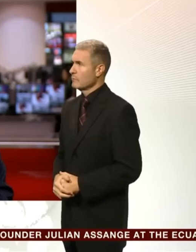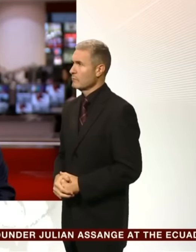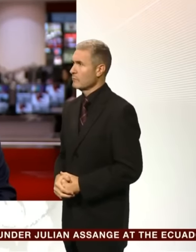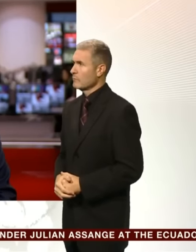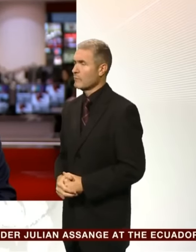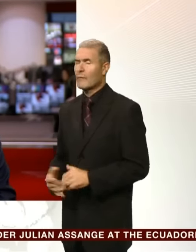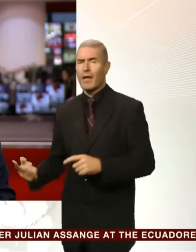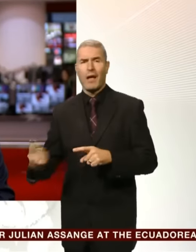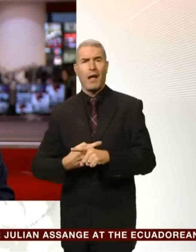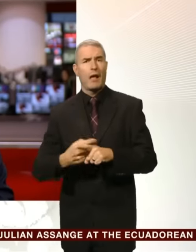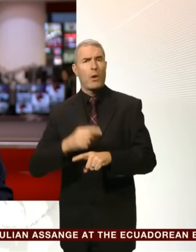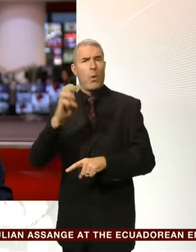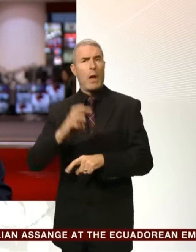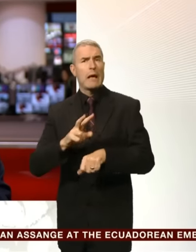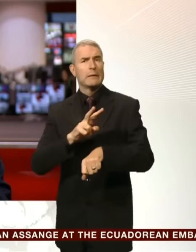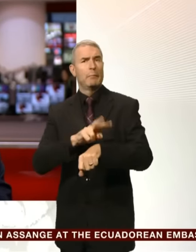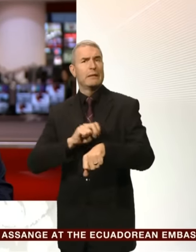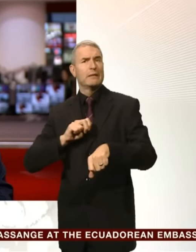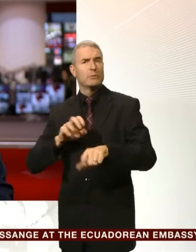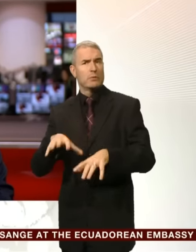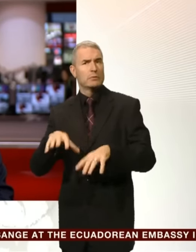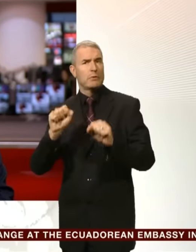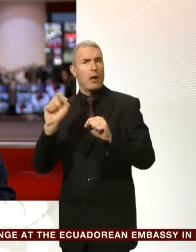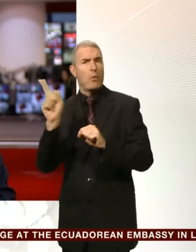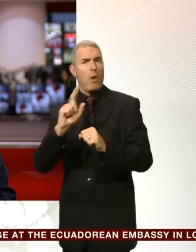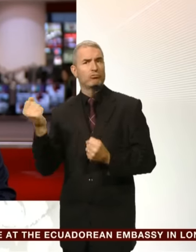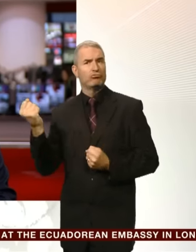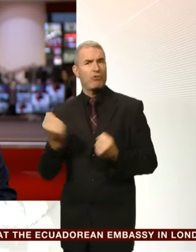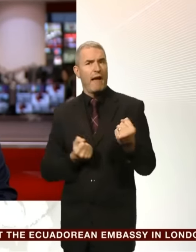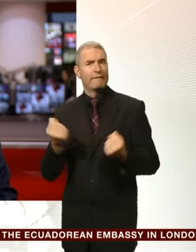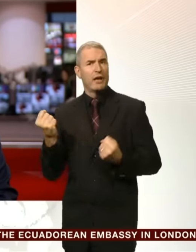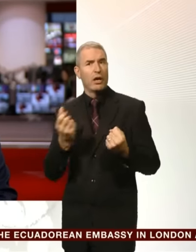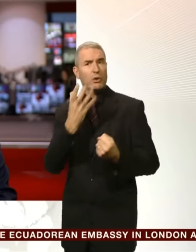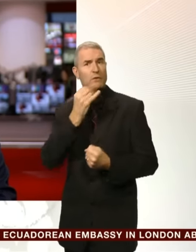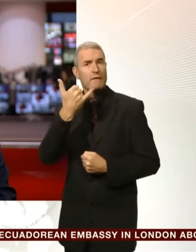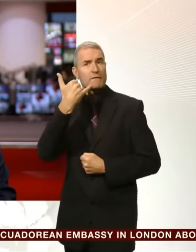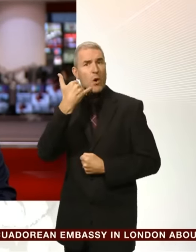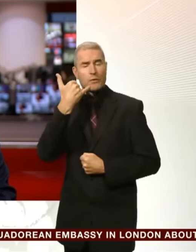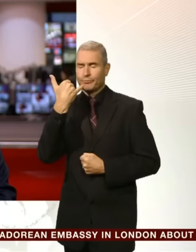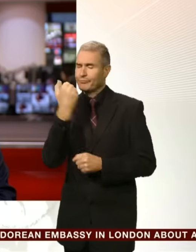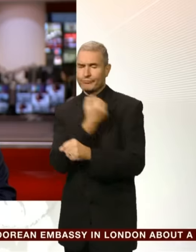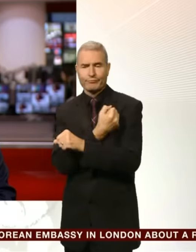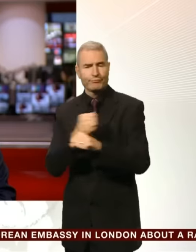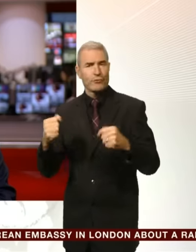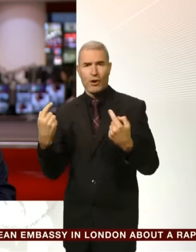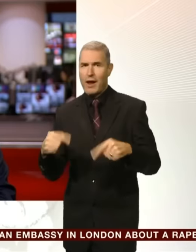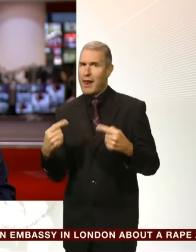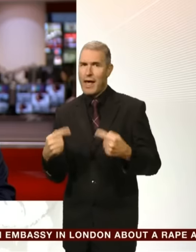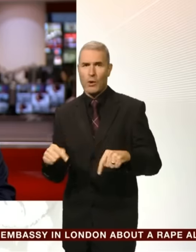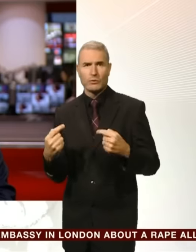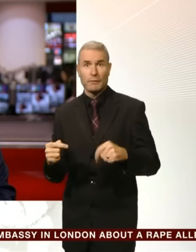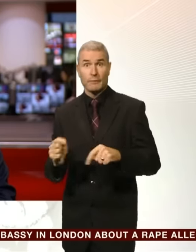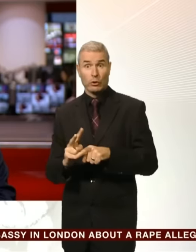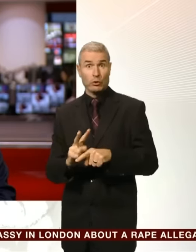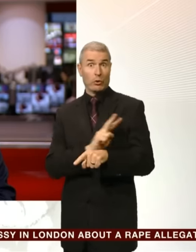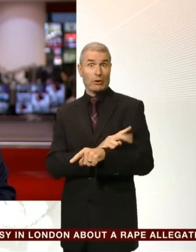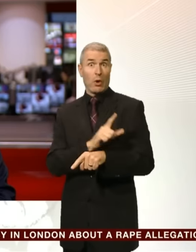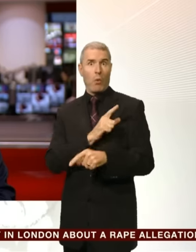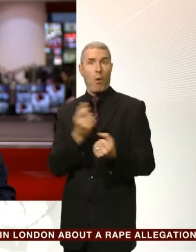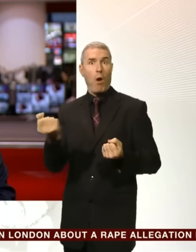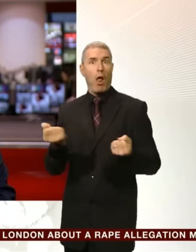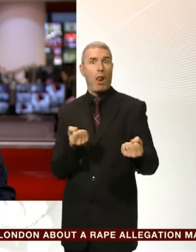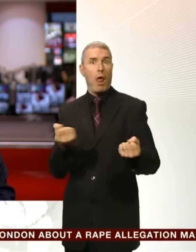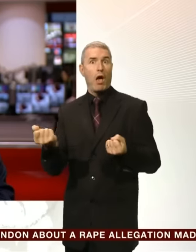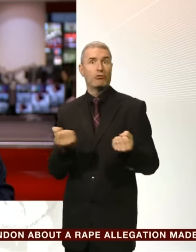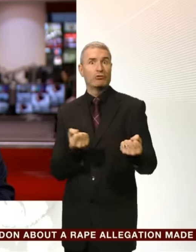Police in England and Wales are starting their biggest ever crackdown on drivers who use mobile phones behind the wheel. It comes a fortnight after a lorry driver was jailed